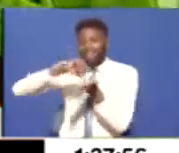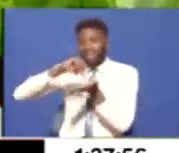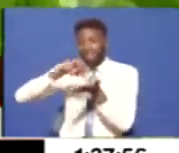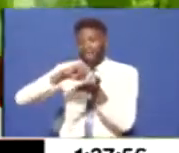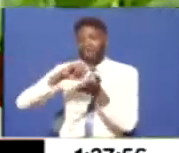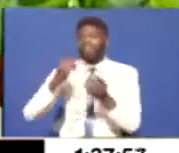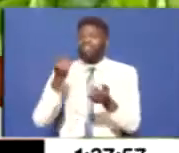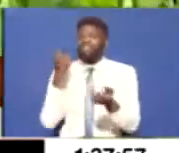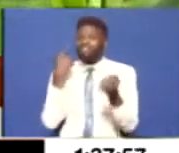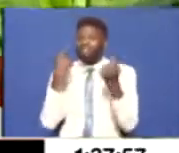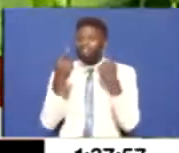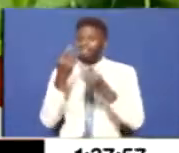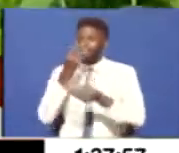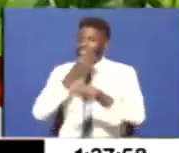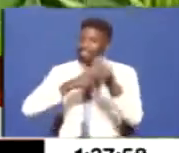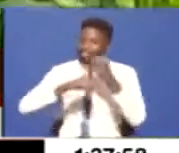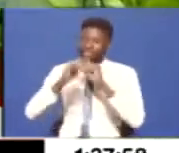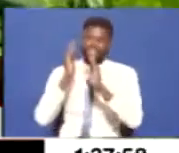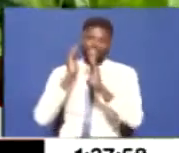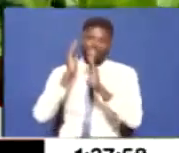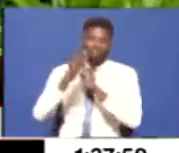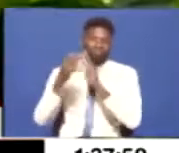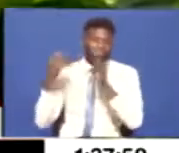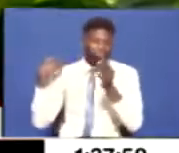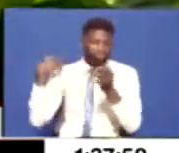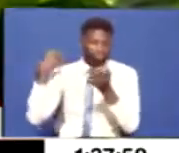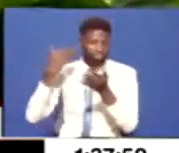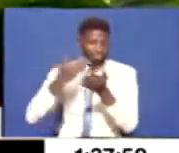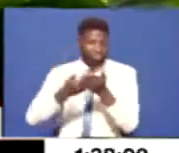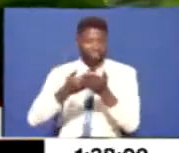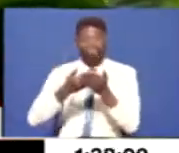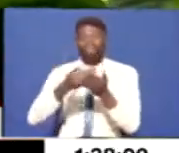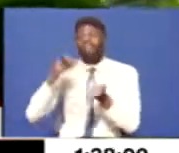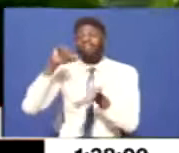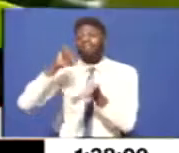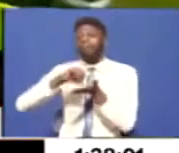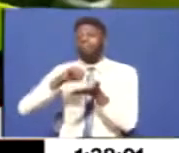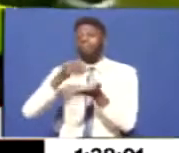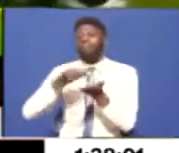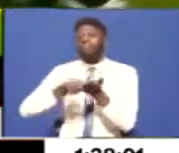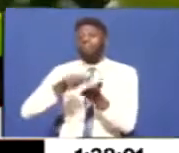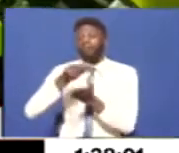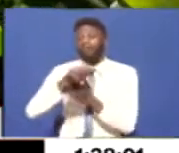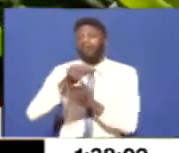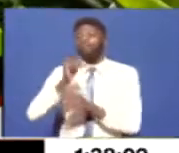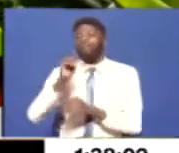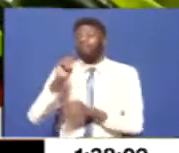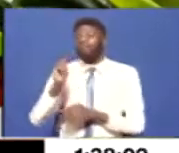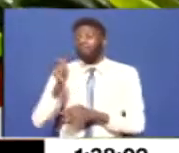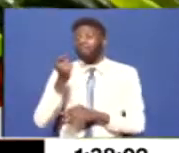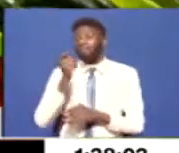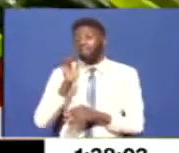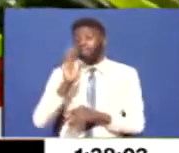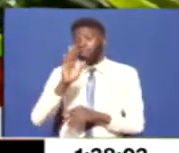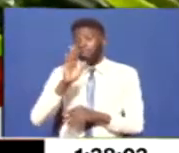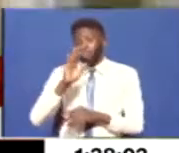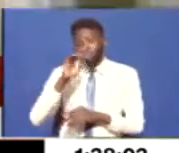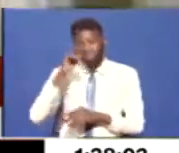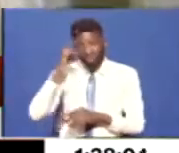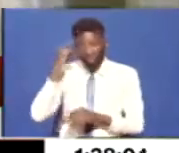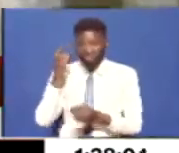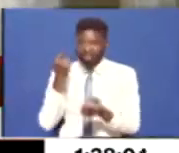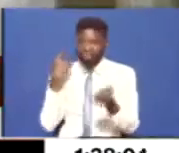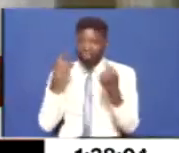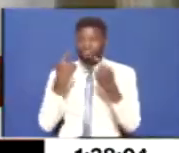For many years, Iran has been a big buyer of Kenyan black tea, but the deal has been jeopardized by financial sanctions imposed